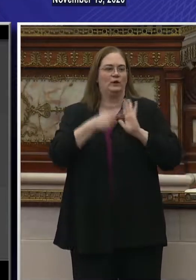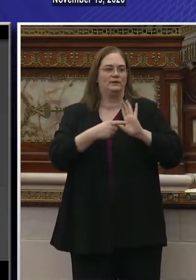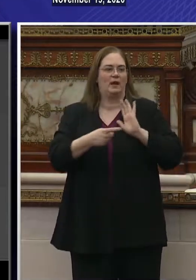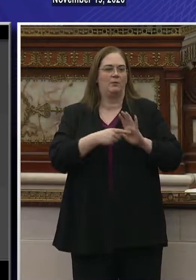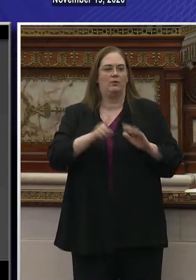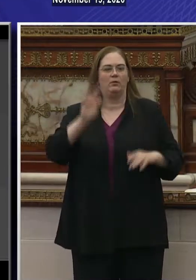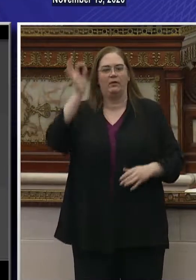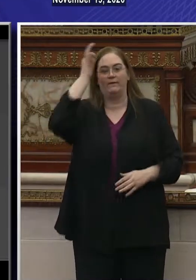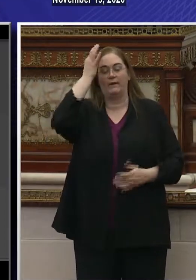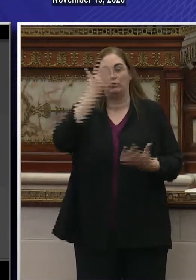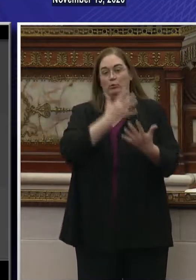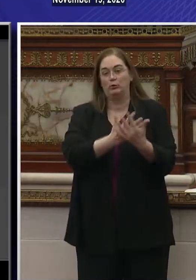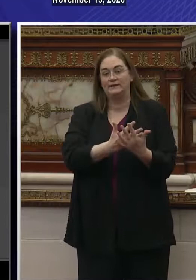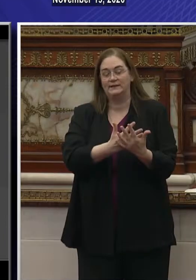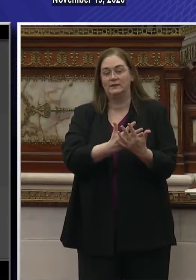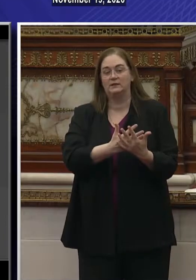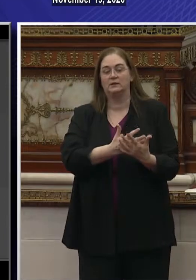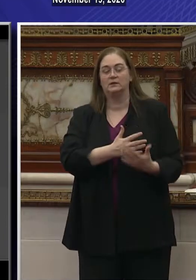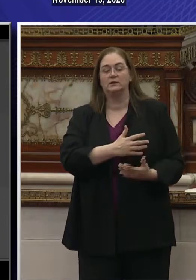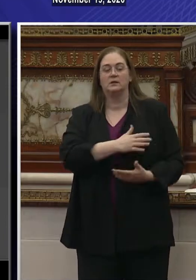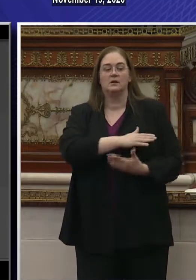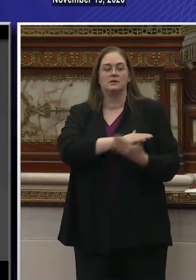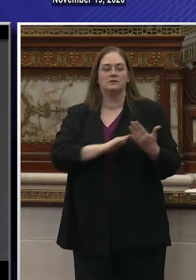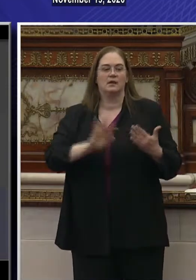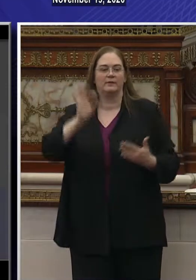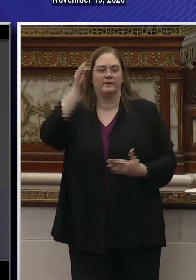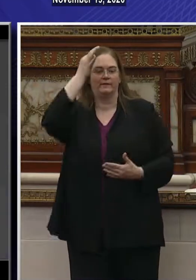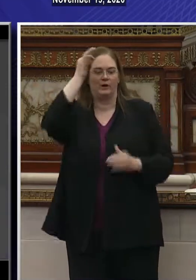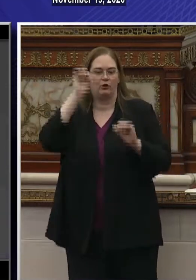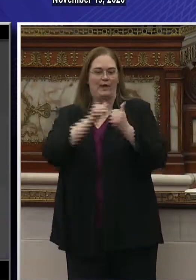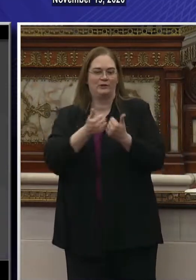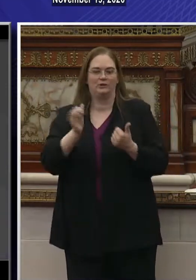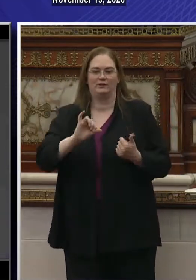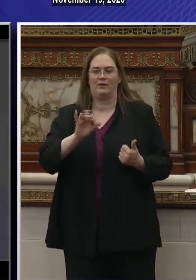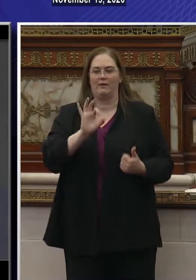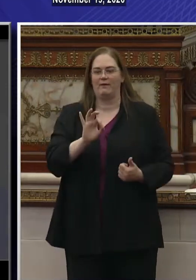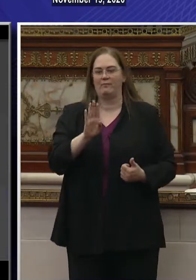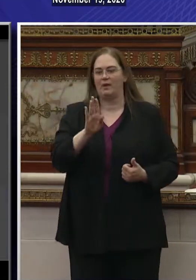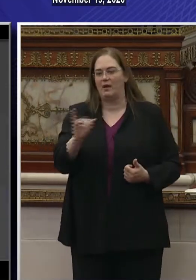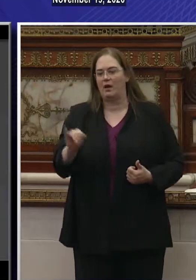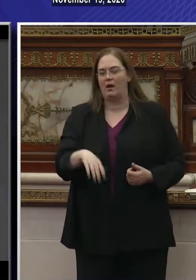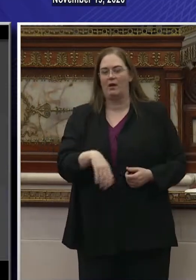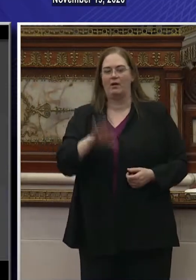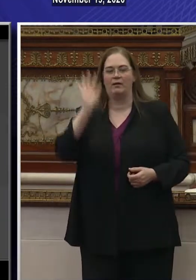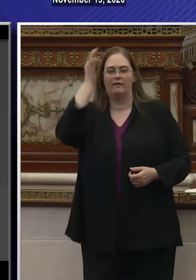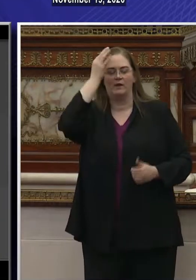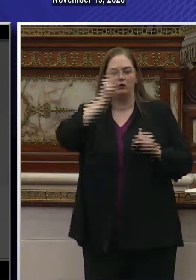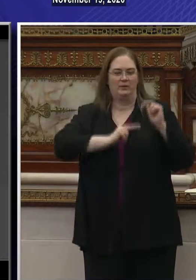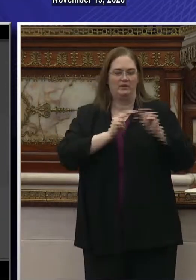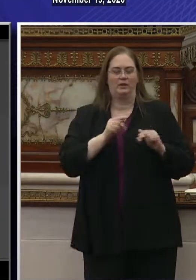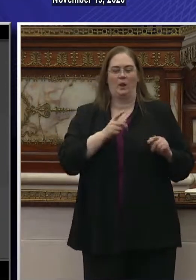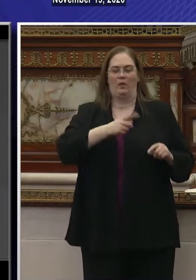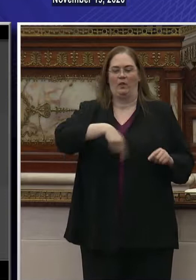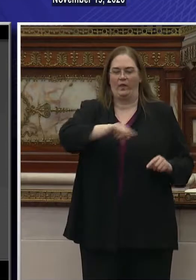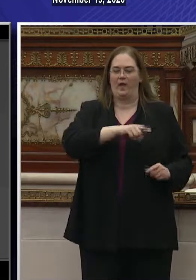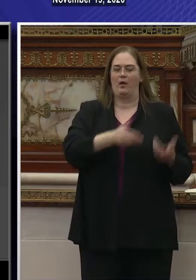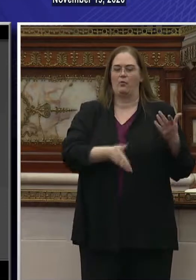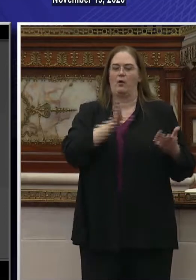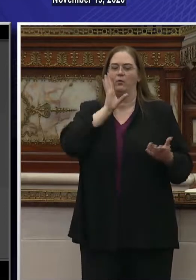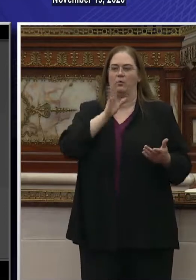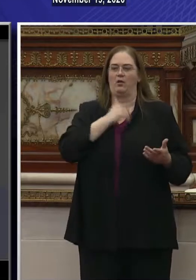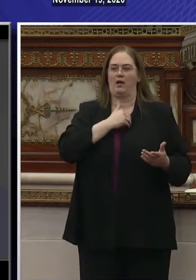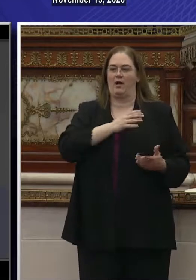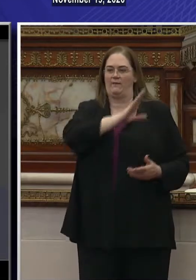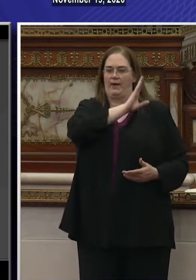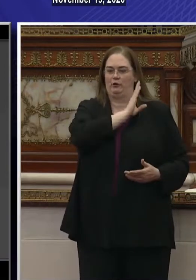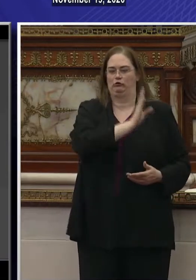federal prison and some of the federal agencies like the FBI and at the federal building. They probably will have